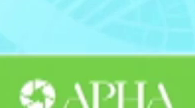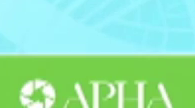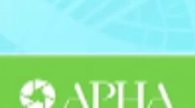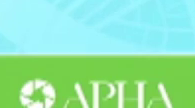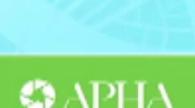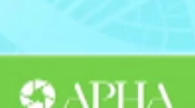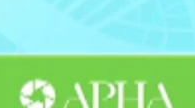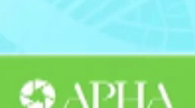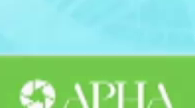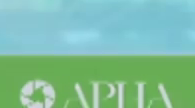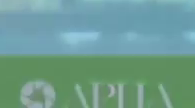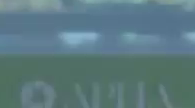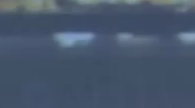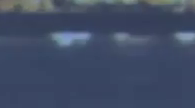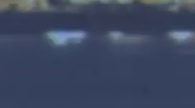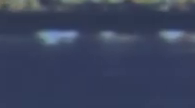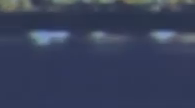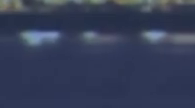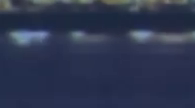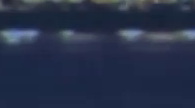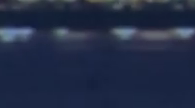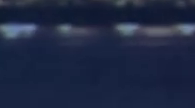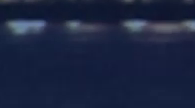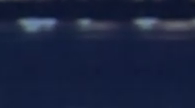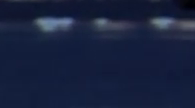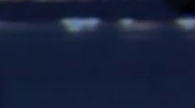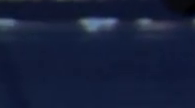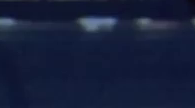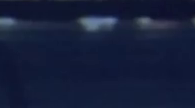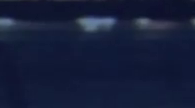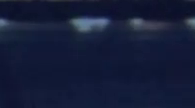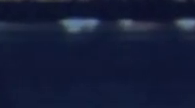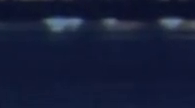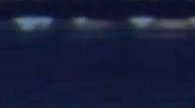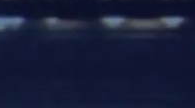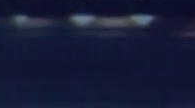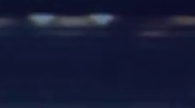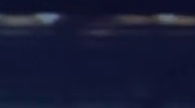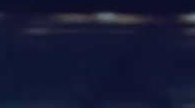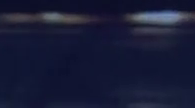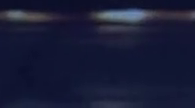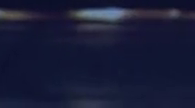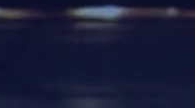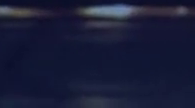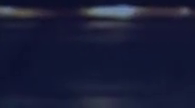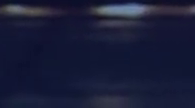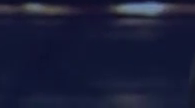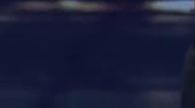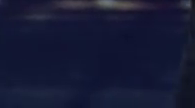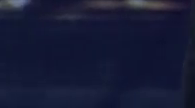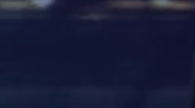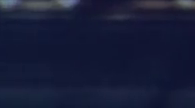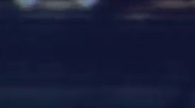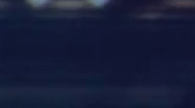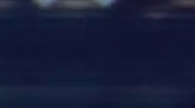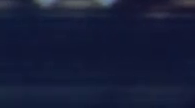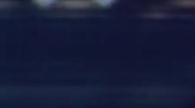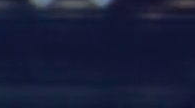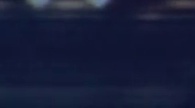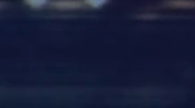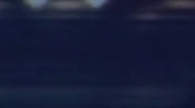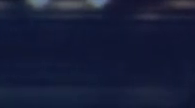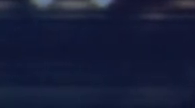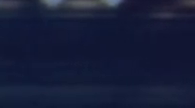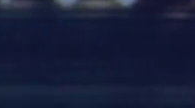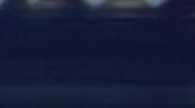So how great is this get together? You know, one of the things that I thought as I was sitting backstage and